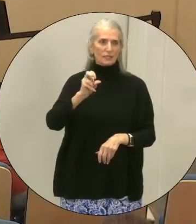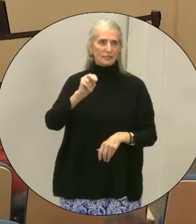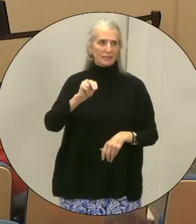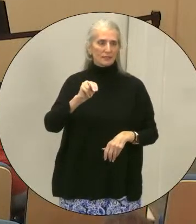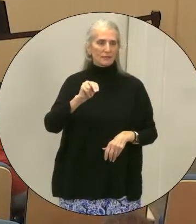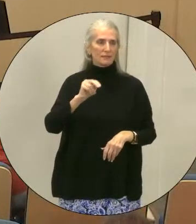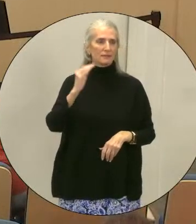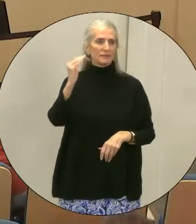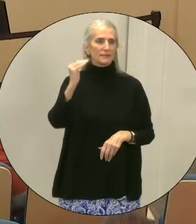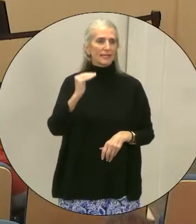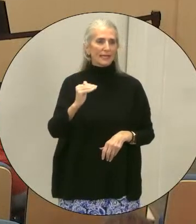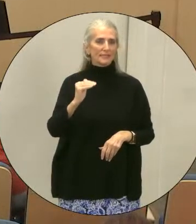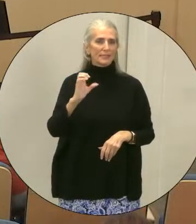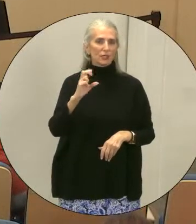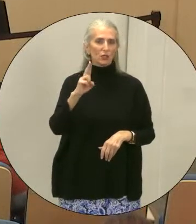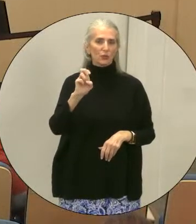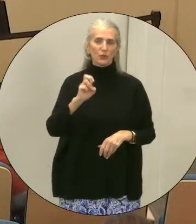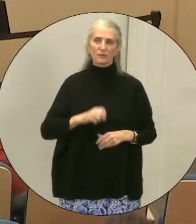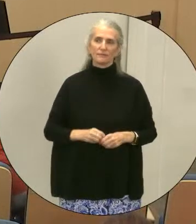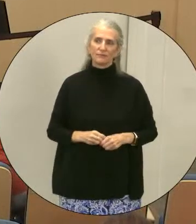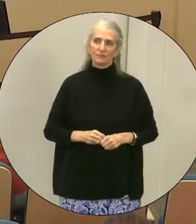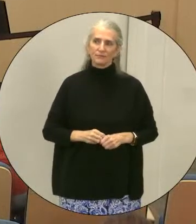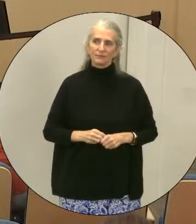in the queue.